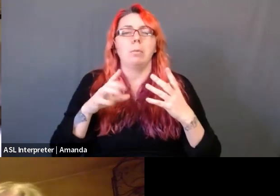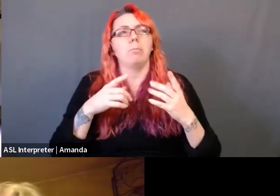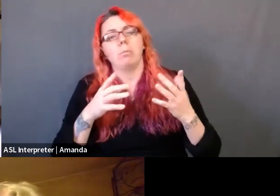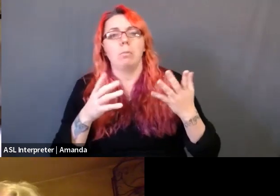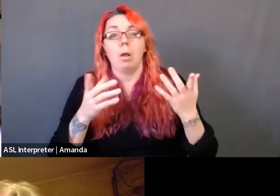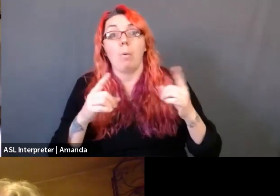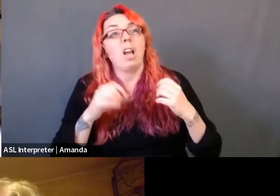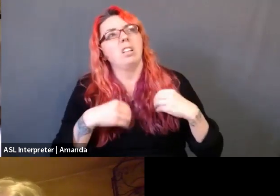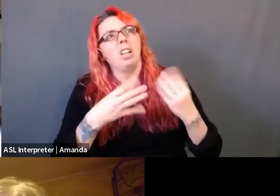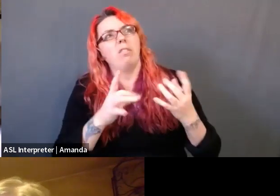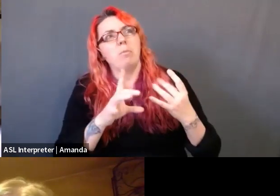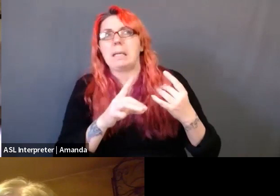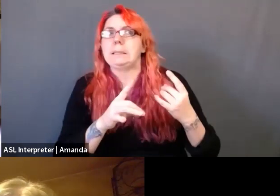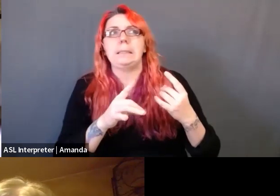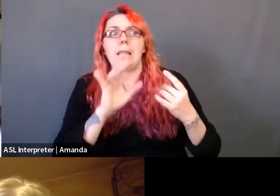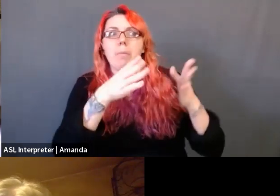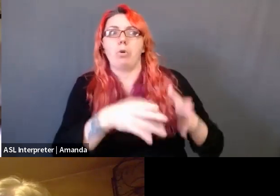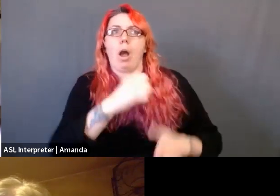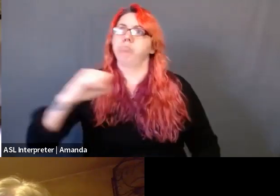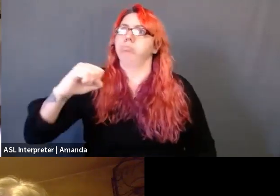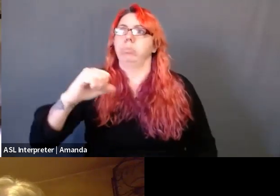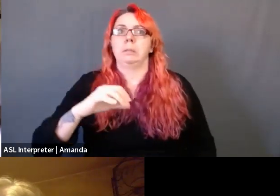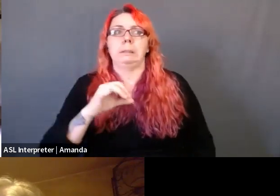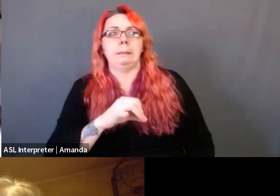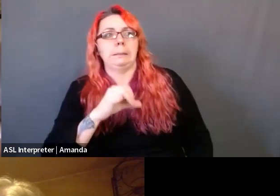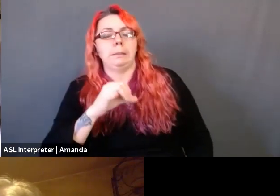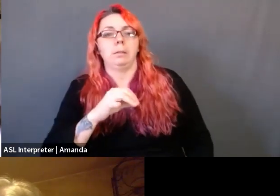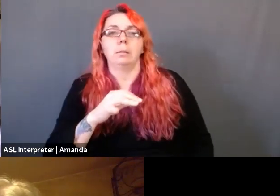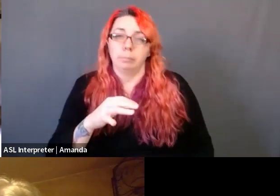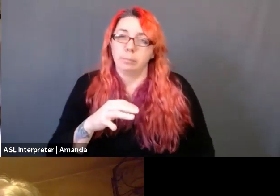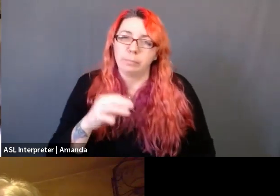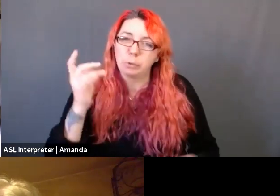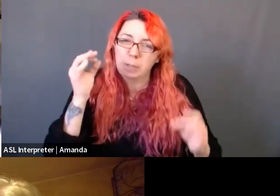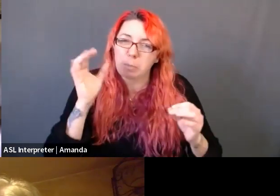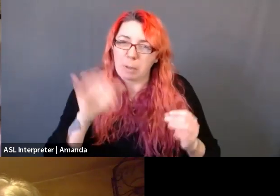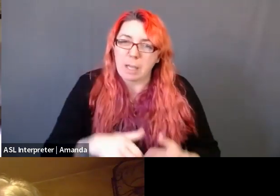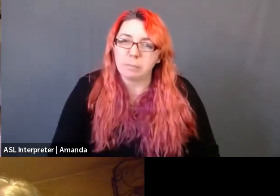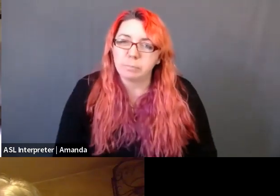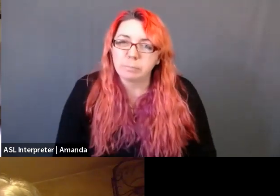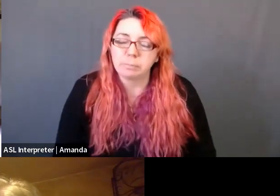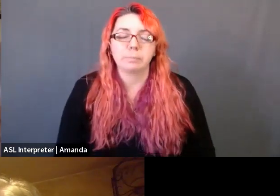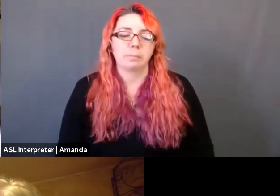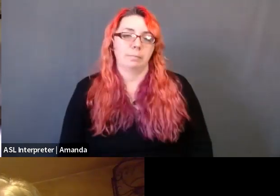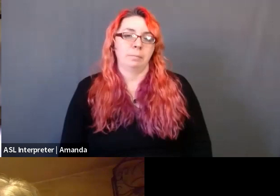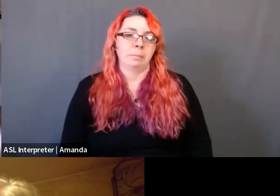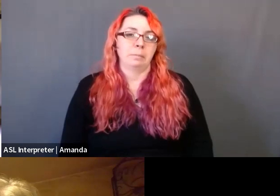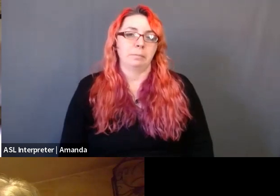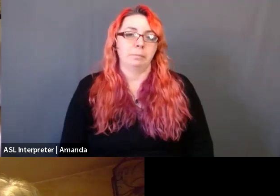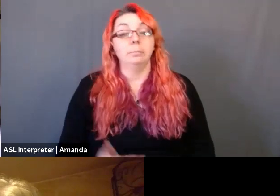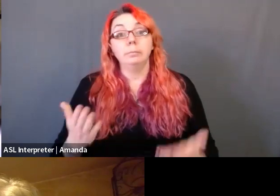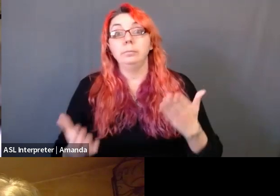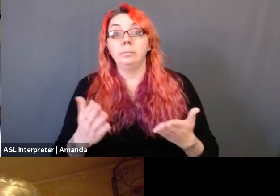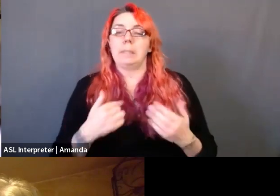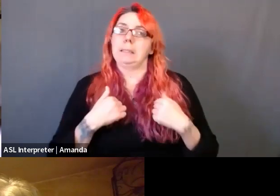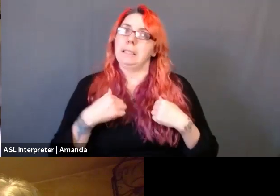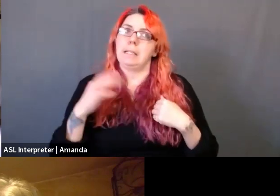And so, you know, the ones where you're finding why you'd come to a session like this, because you're thinking, when we were in that, I wasn't sure what to do and how we could have done that